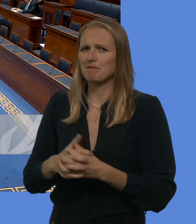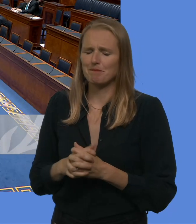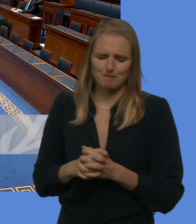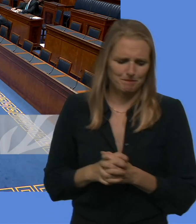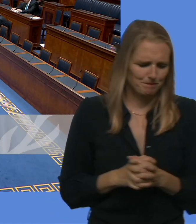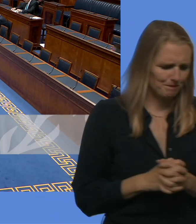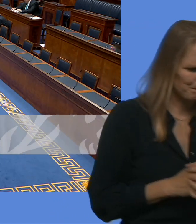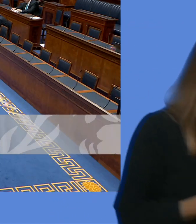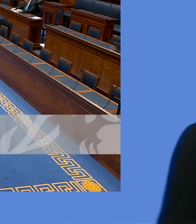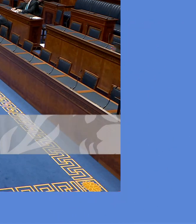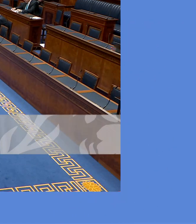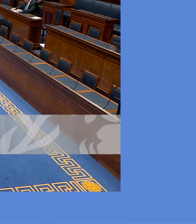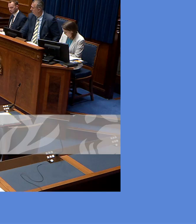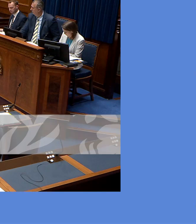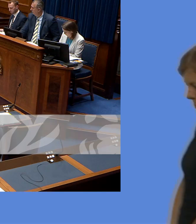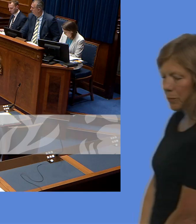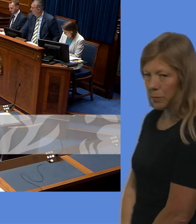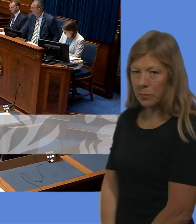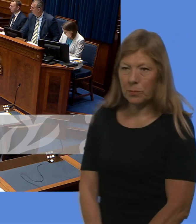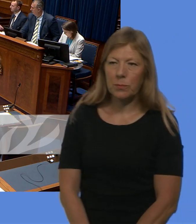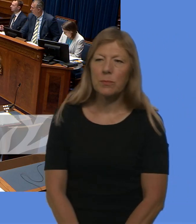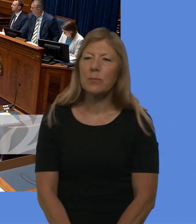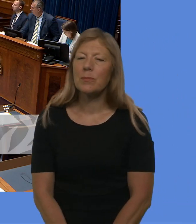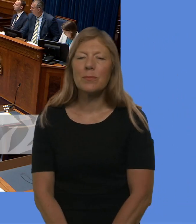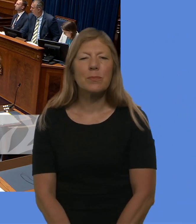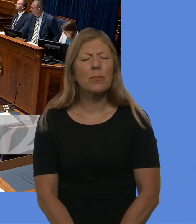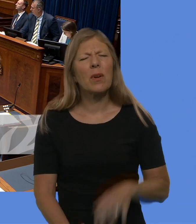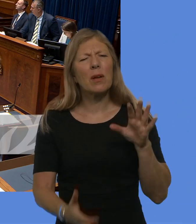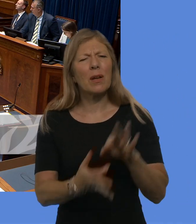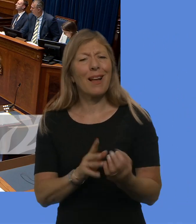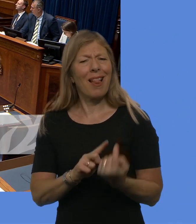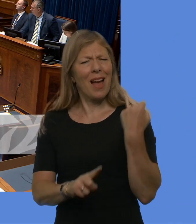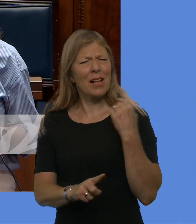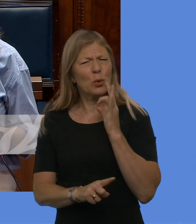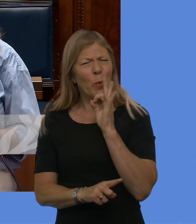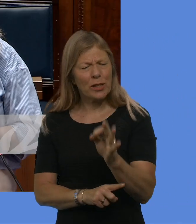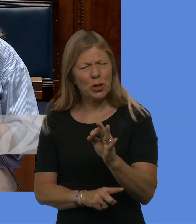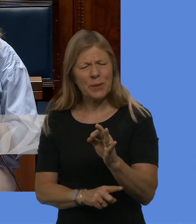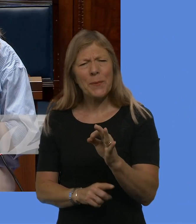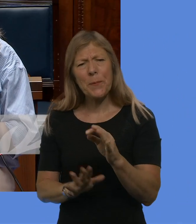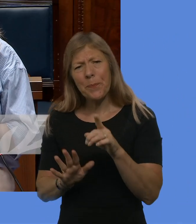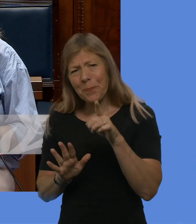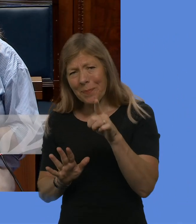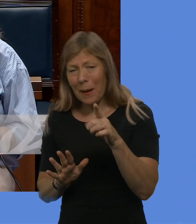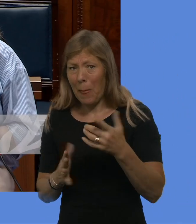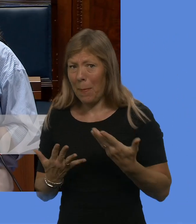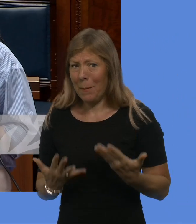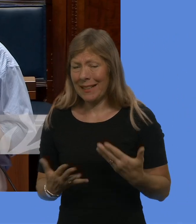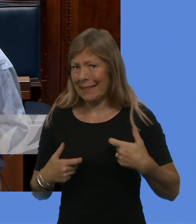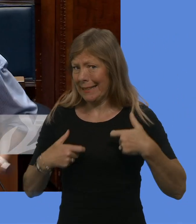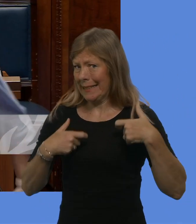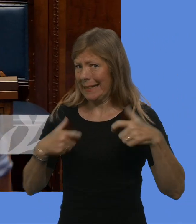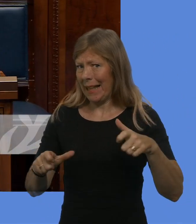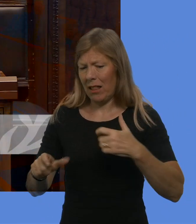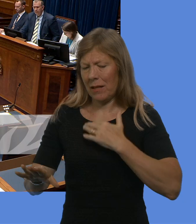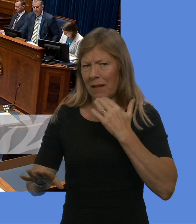on from the last question, can I ask the Minister, will he consider a sound first approach to address the ongoing difficulties in school placements for children with special educational